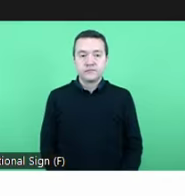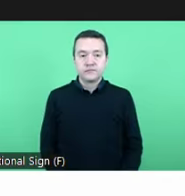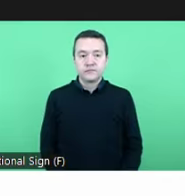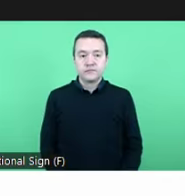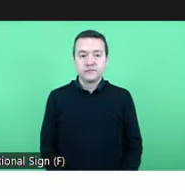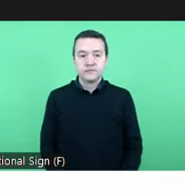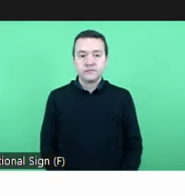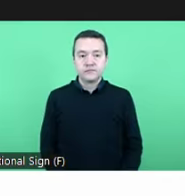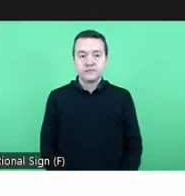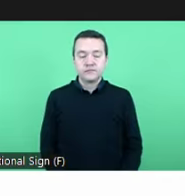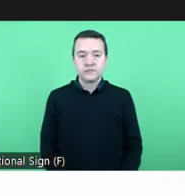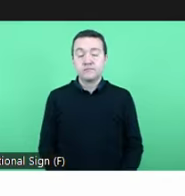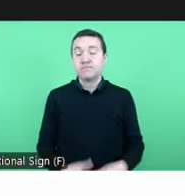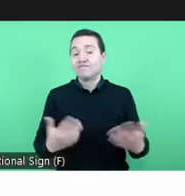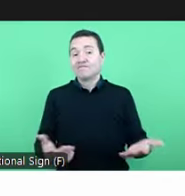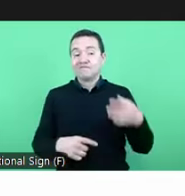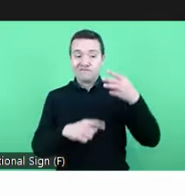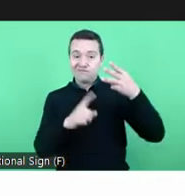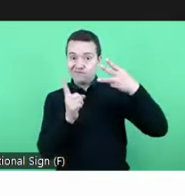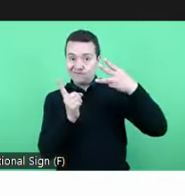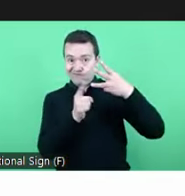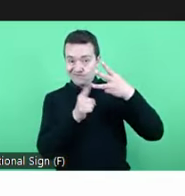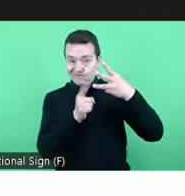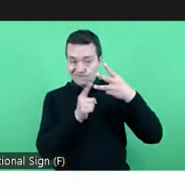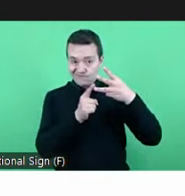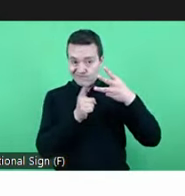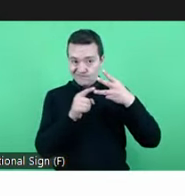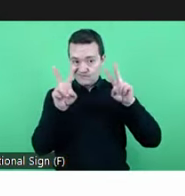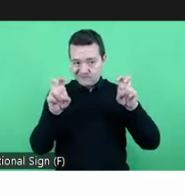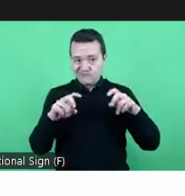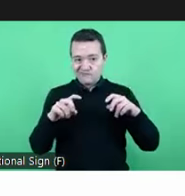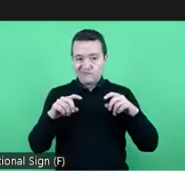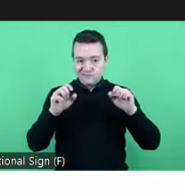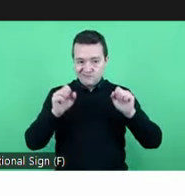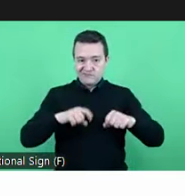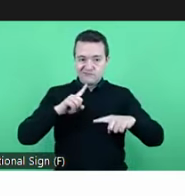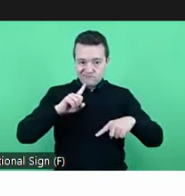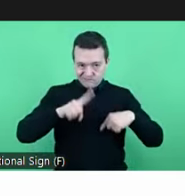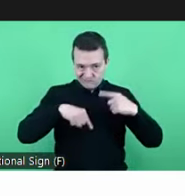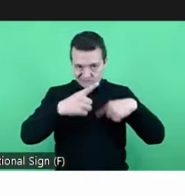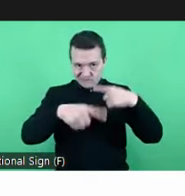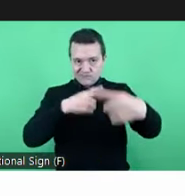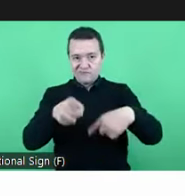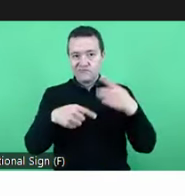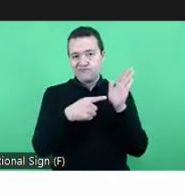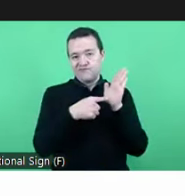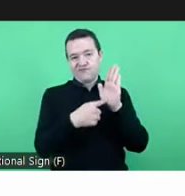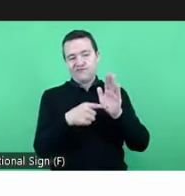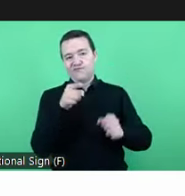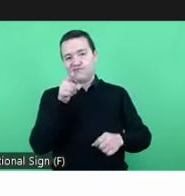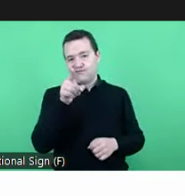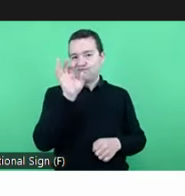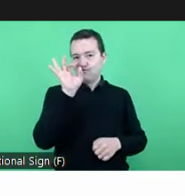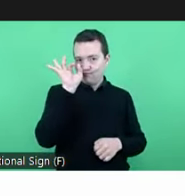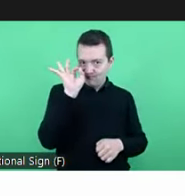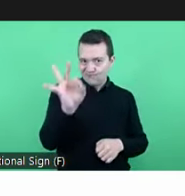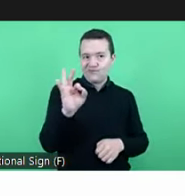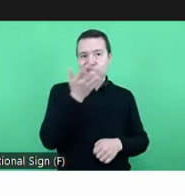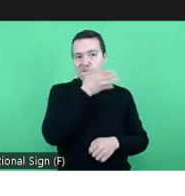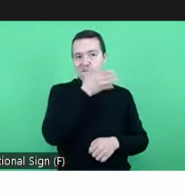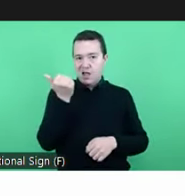para avanzar, para continuar en esto de caminar hacia una to mejor protección continue financiera moving de los toward